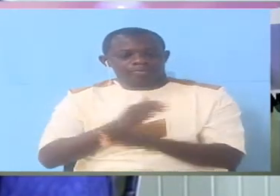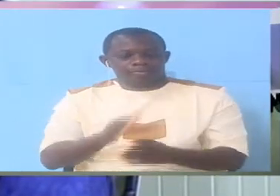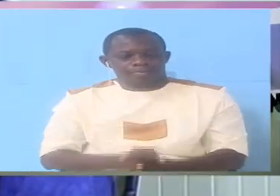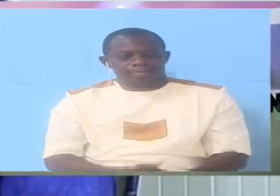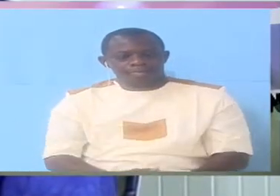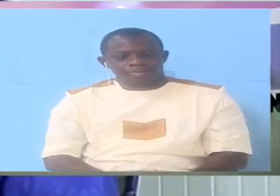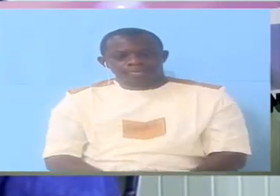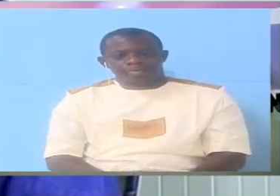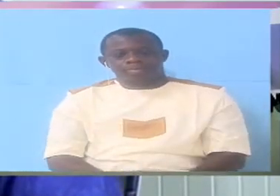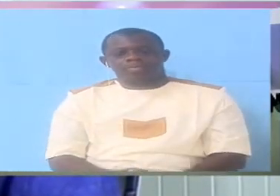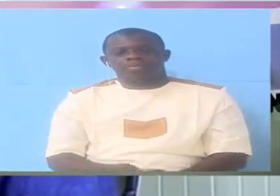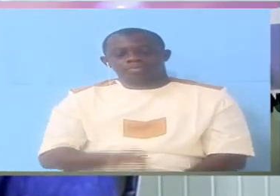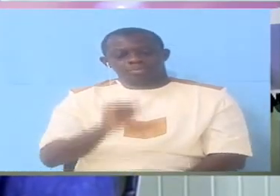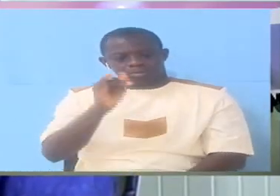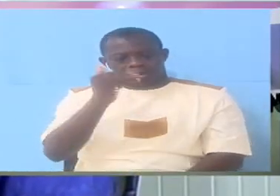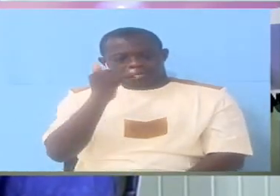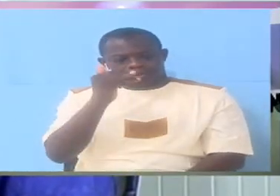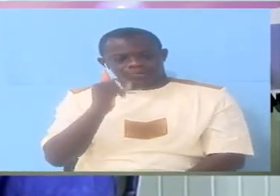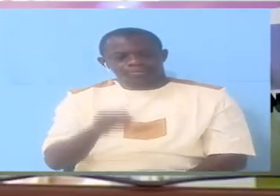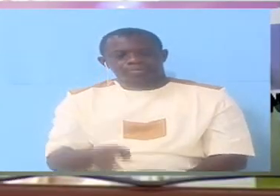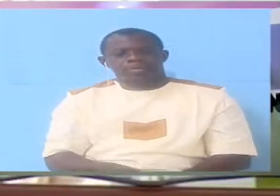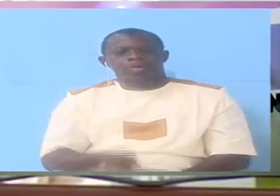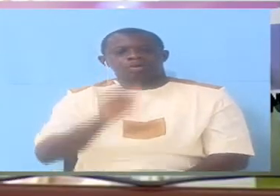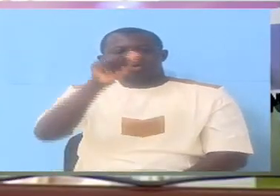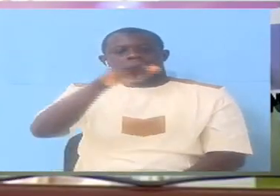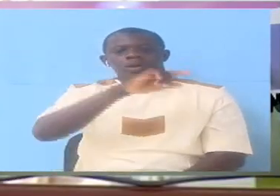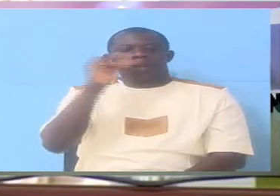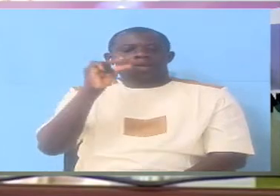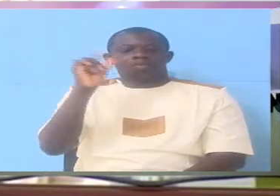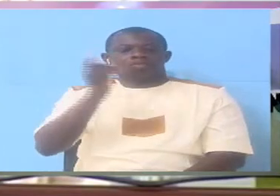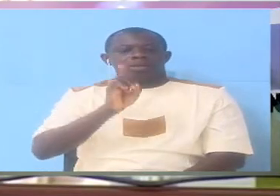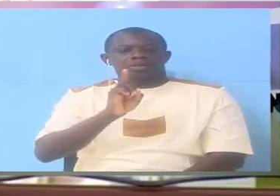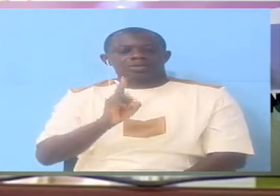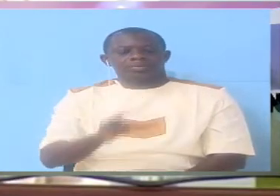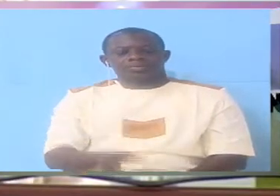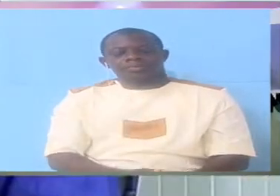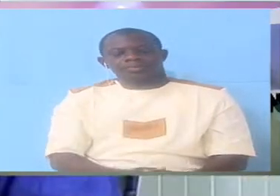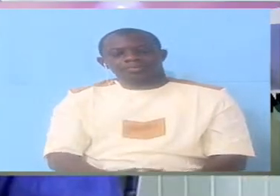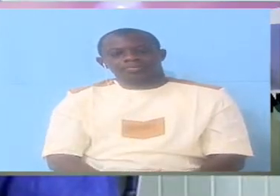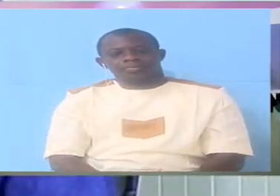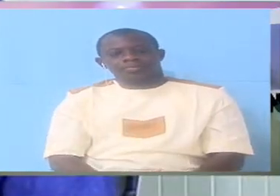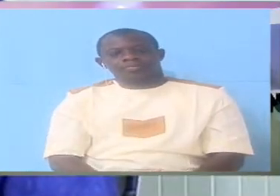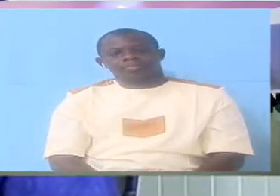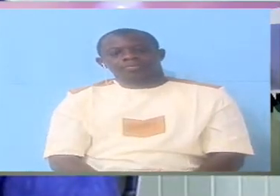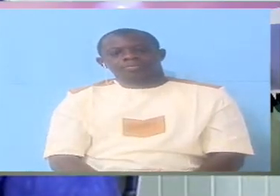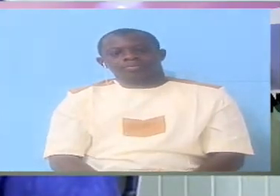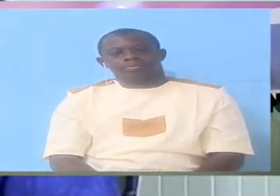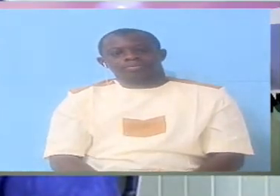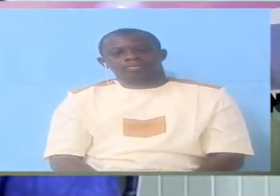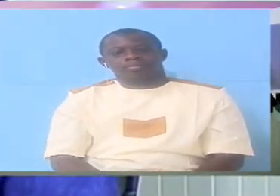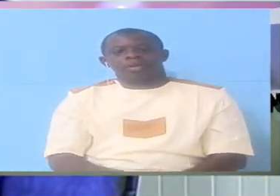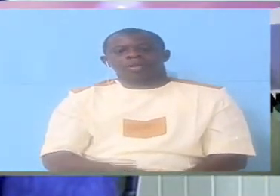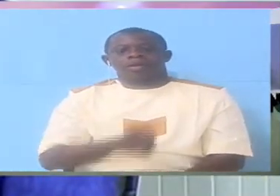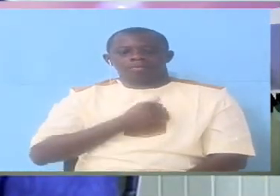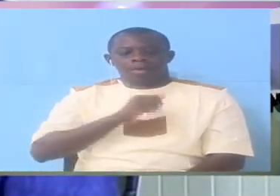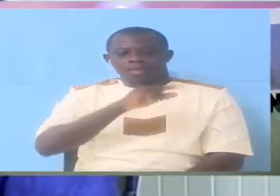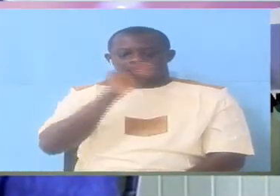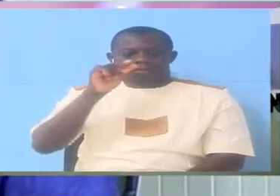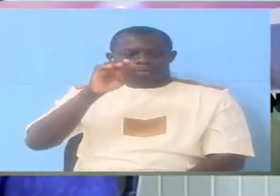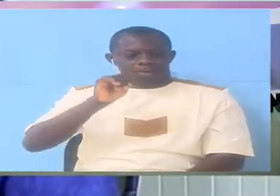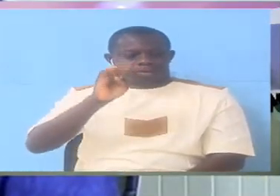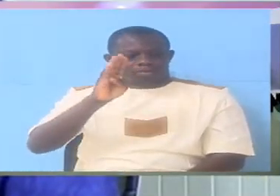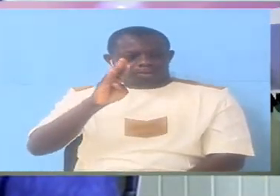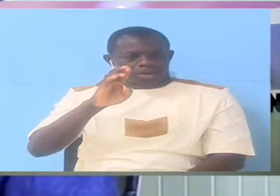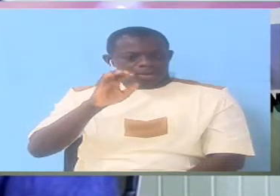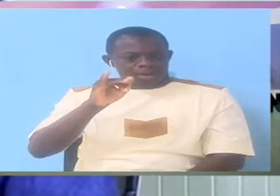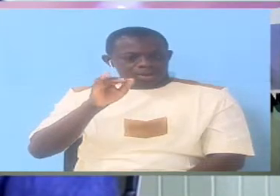damuda bang. Yes. What are your full names, please? Tony kontongo Ebrima Jallow. Ebrima